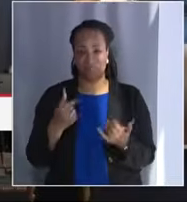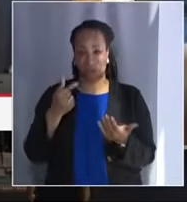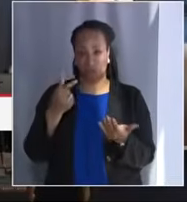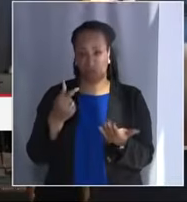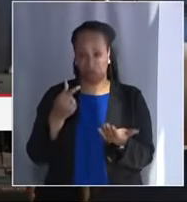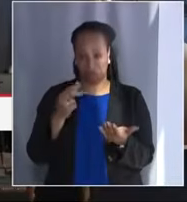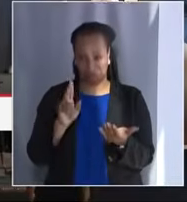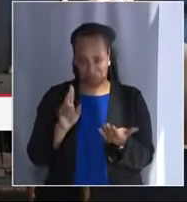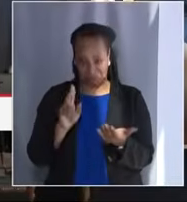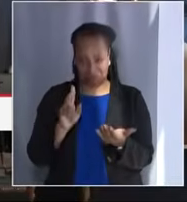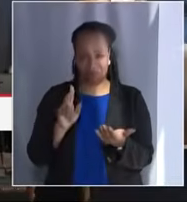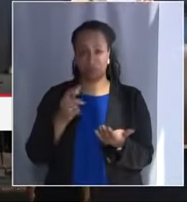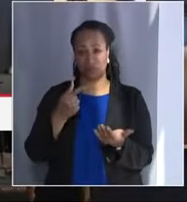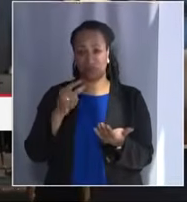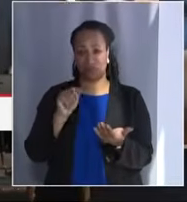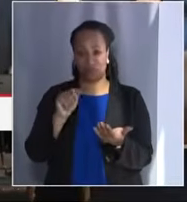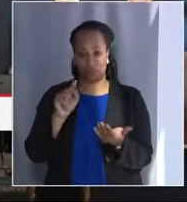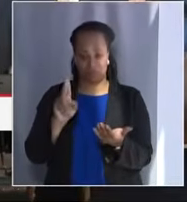Parent, Ed Cohen.